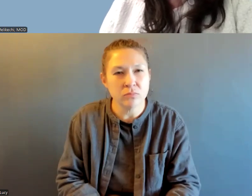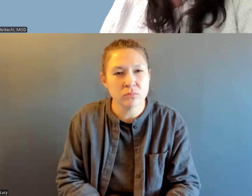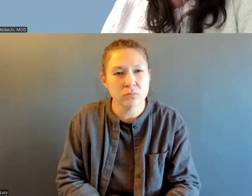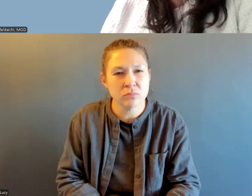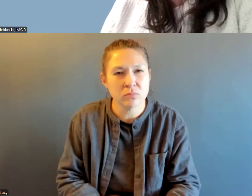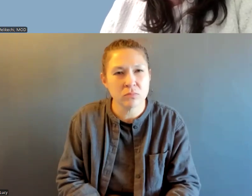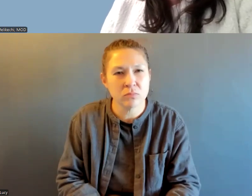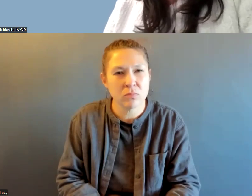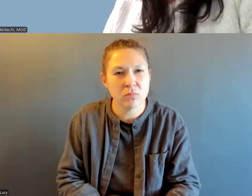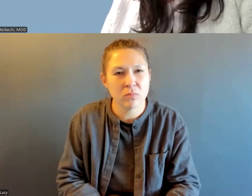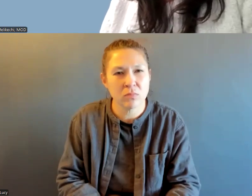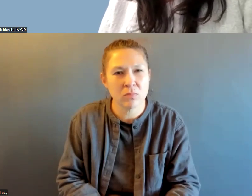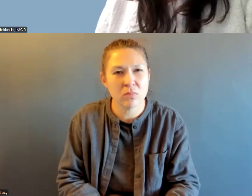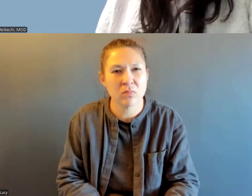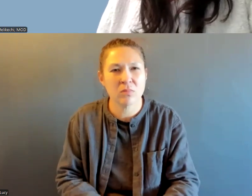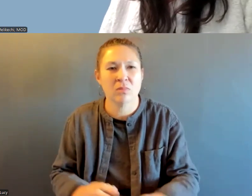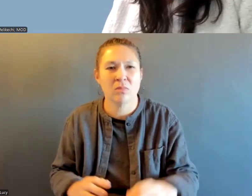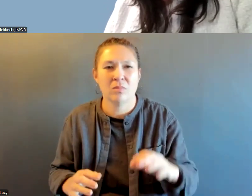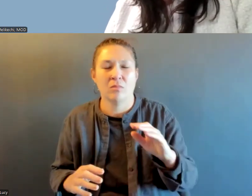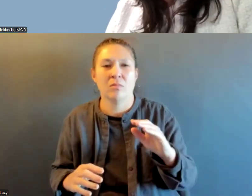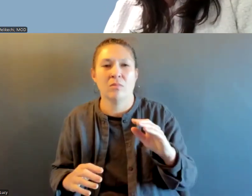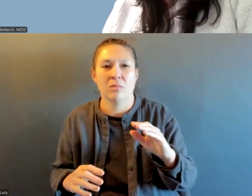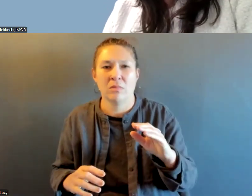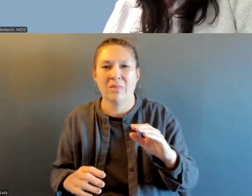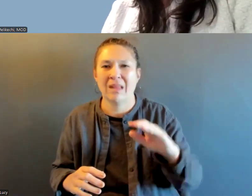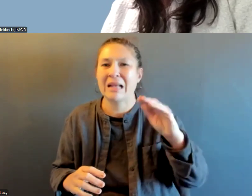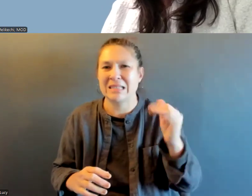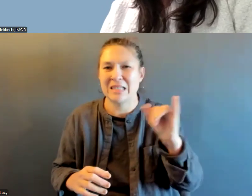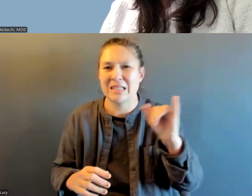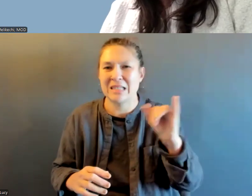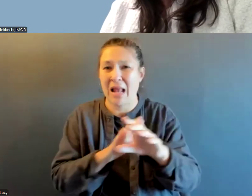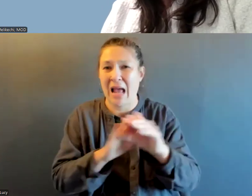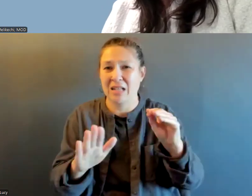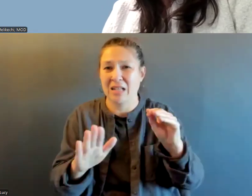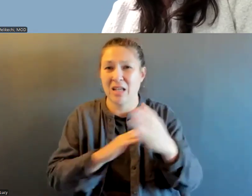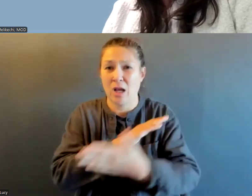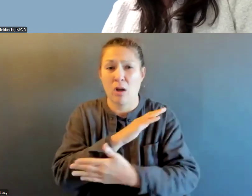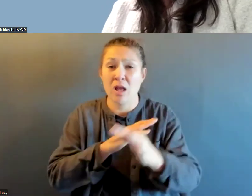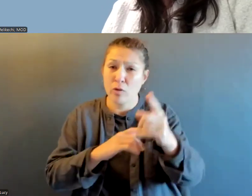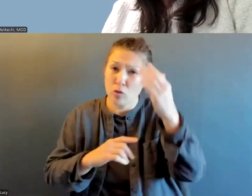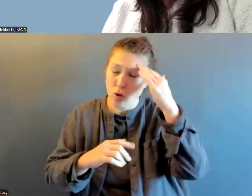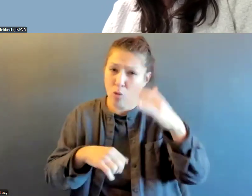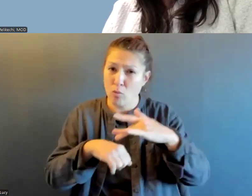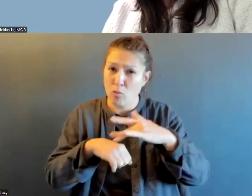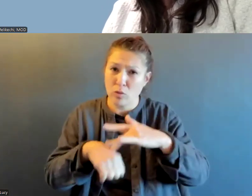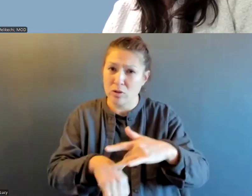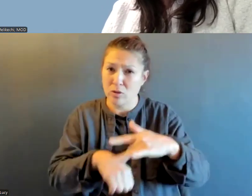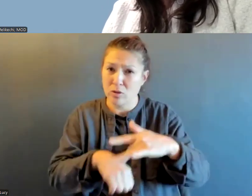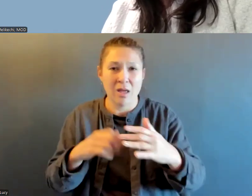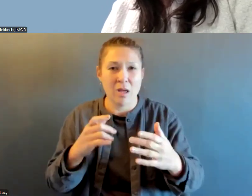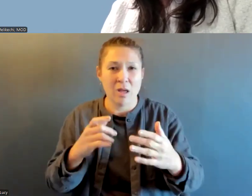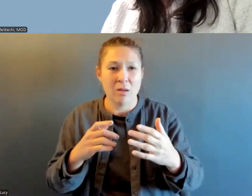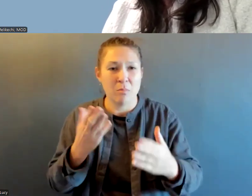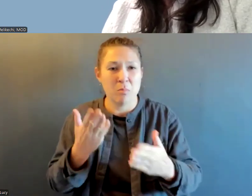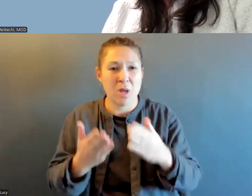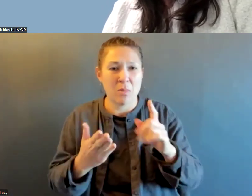It sounds like they might have to go outside of their own county. Oh, definitely. If you know of resources, and this is what you should probably be planning with